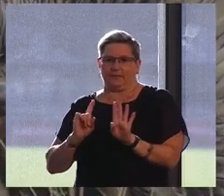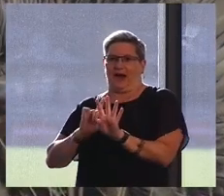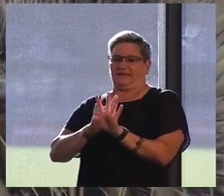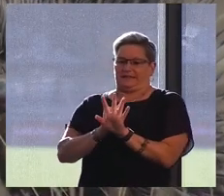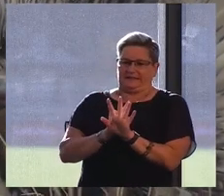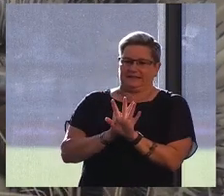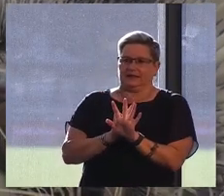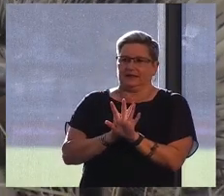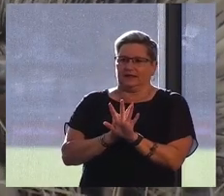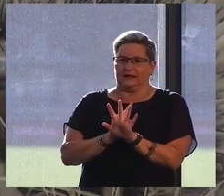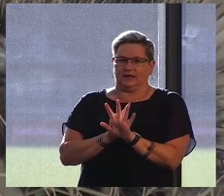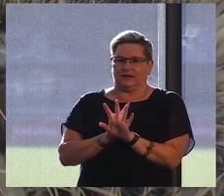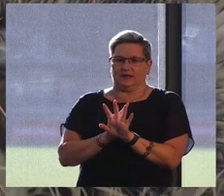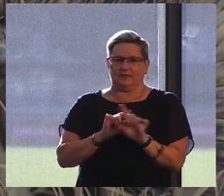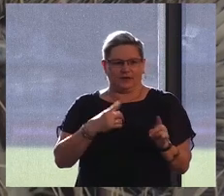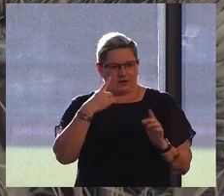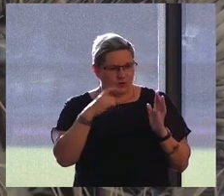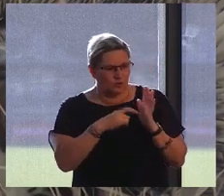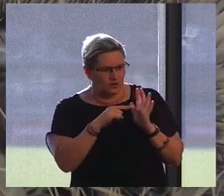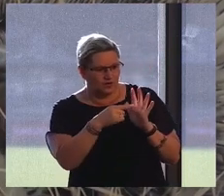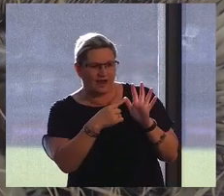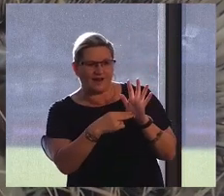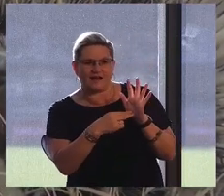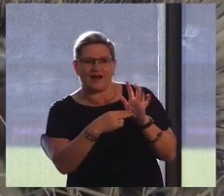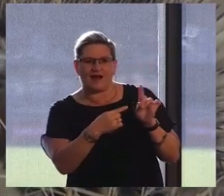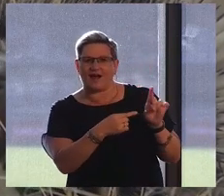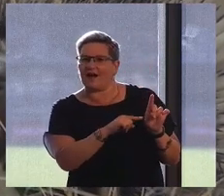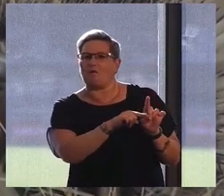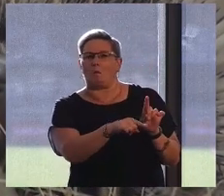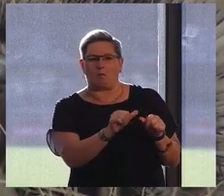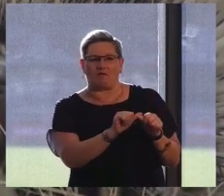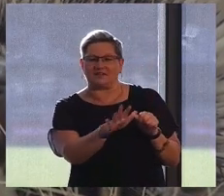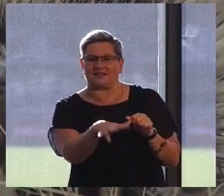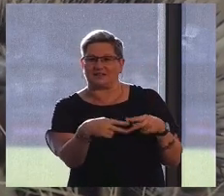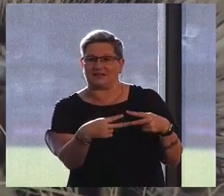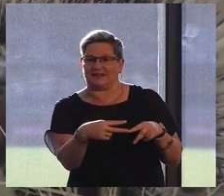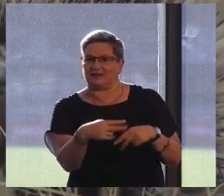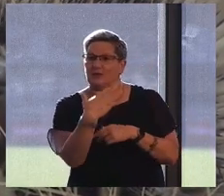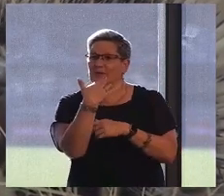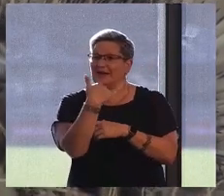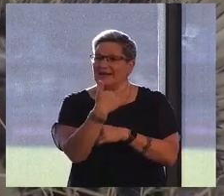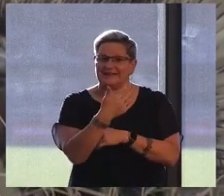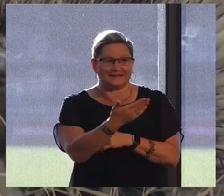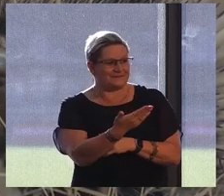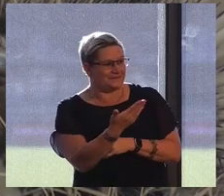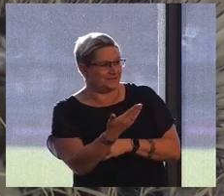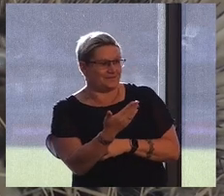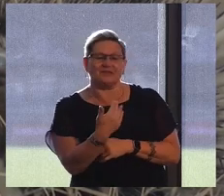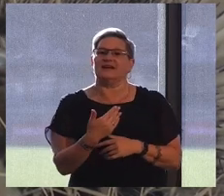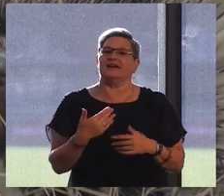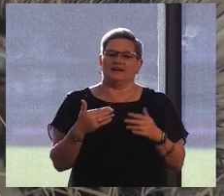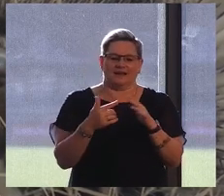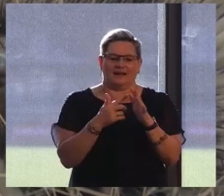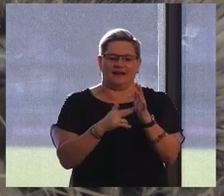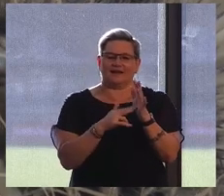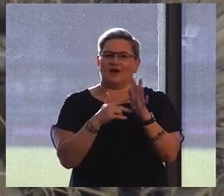But I noticed that you were centre stage, Anna, and so I'm going to invite you to centre stage once again. I'd like to introduce Anna